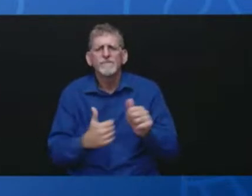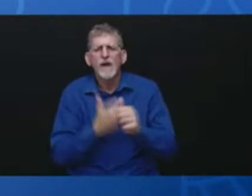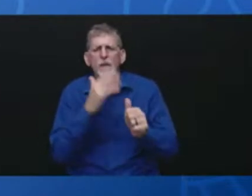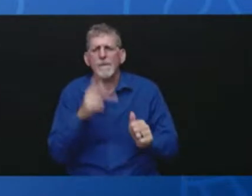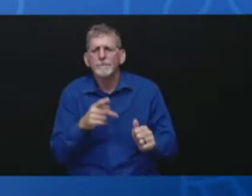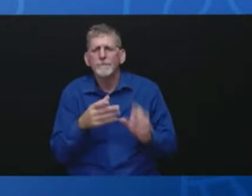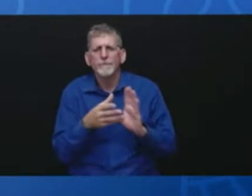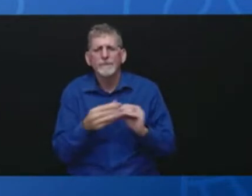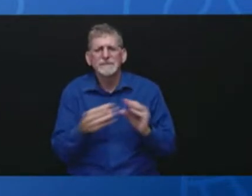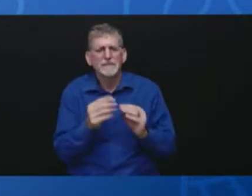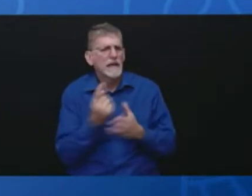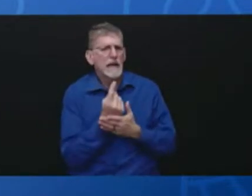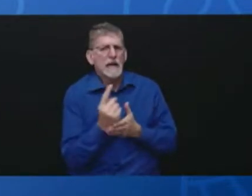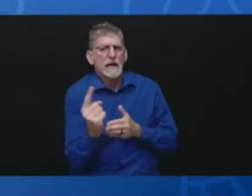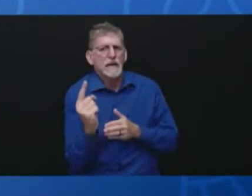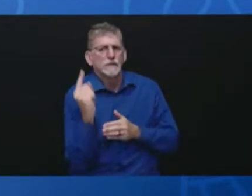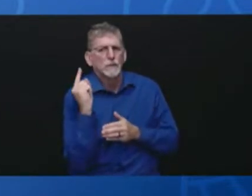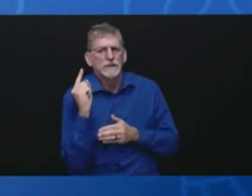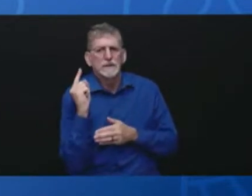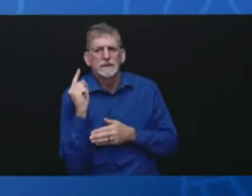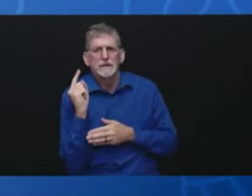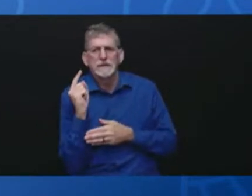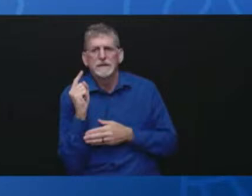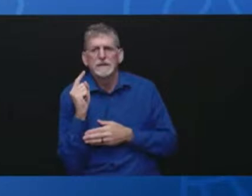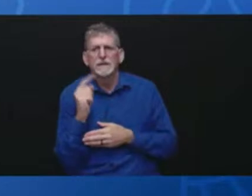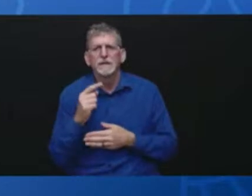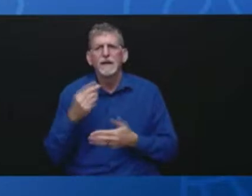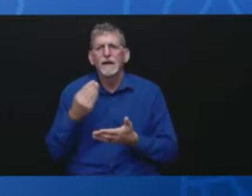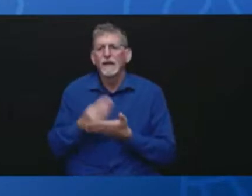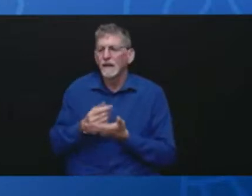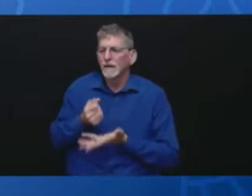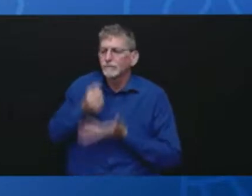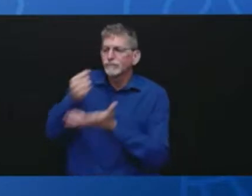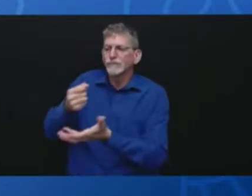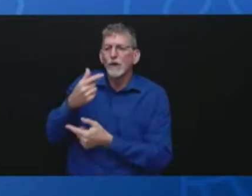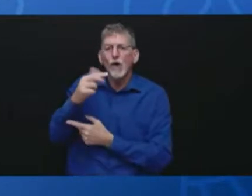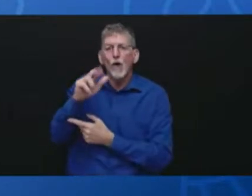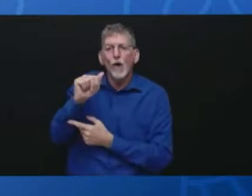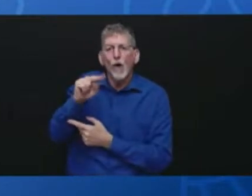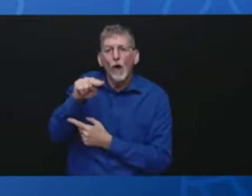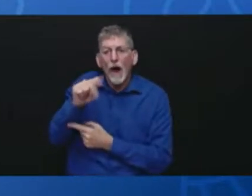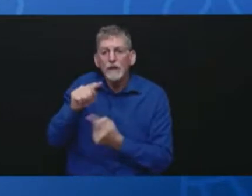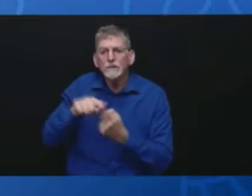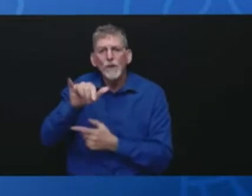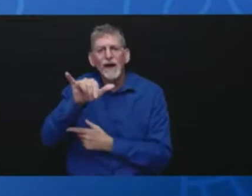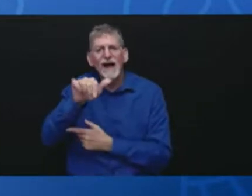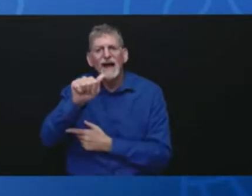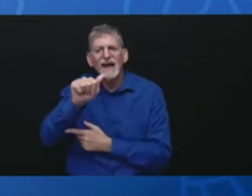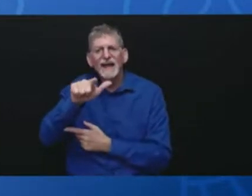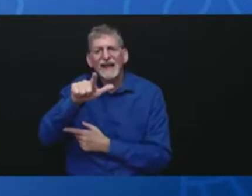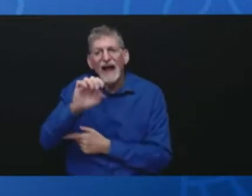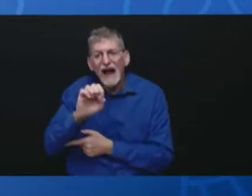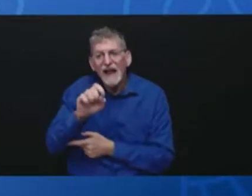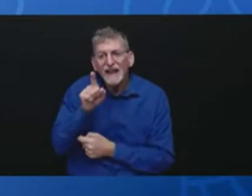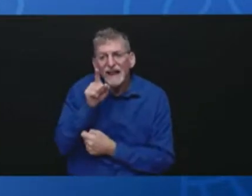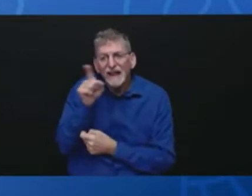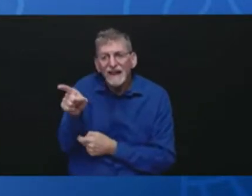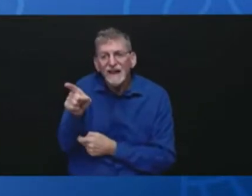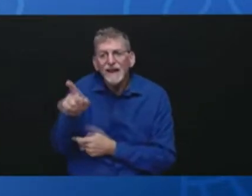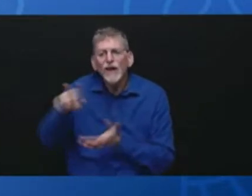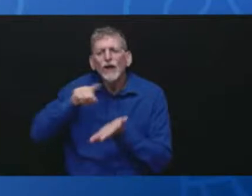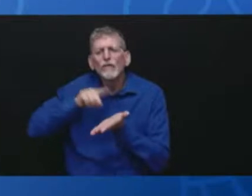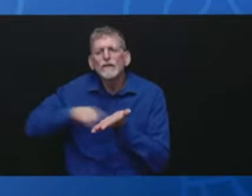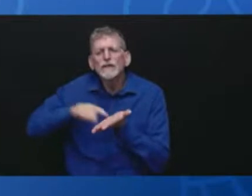the termination of a grant to the Yale Initiative, research initiative in trying to track down Ukrainian children that have been taken